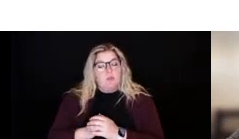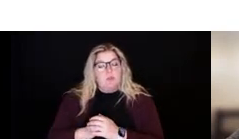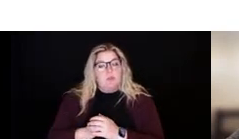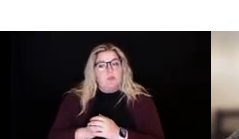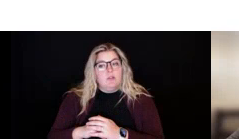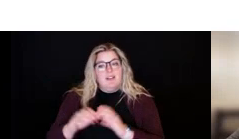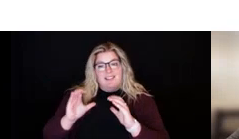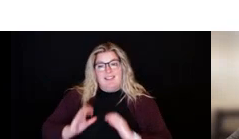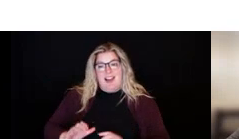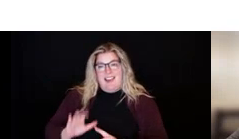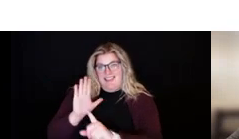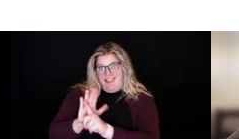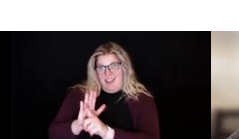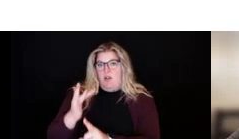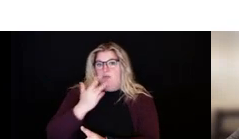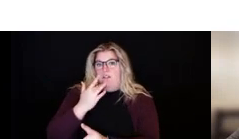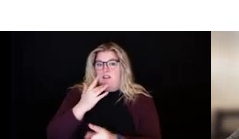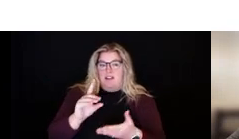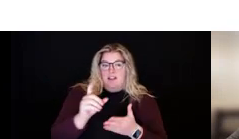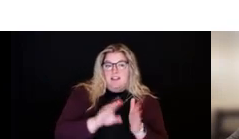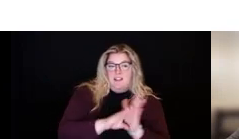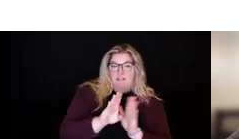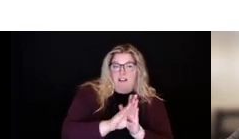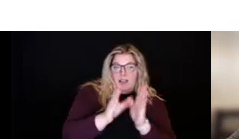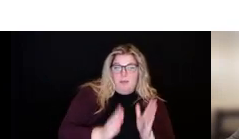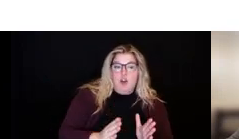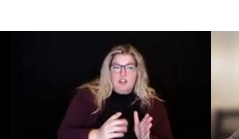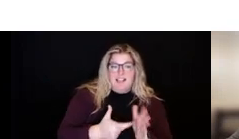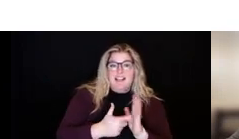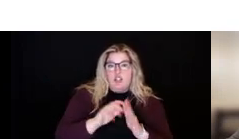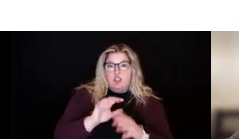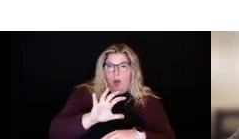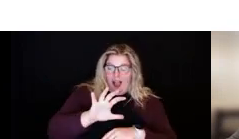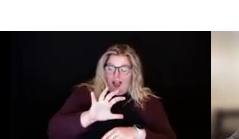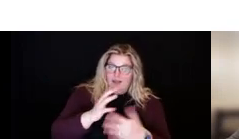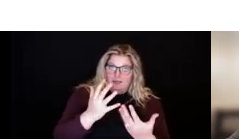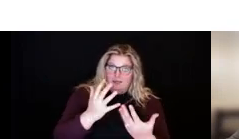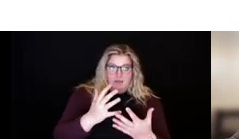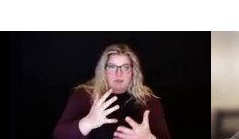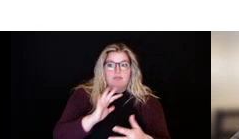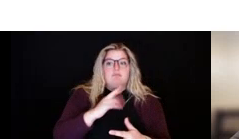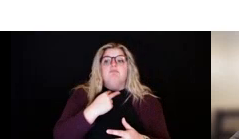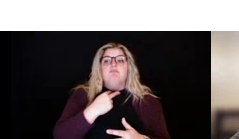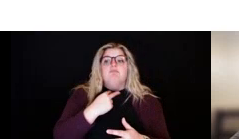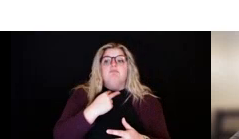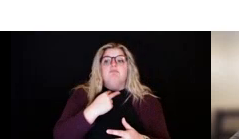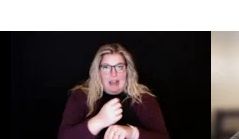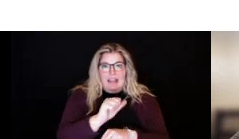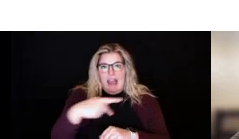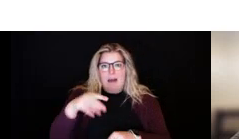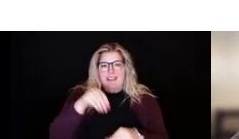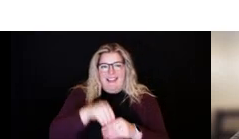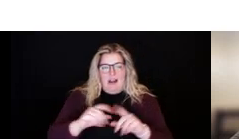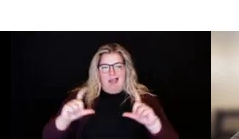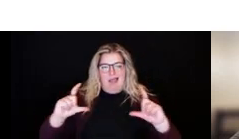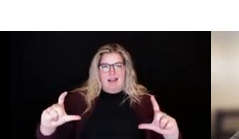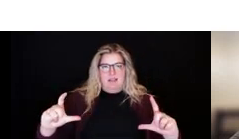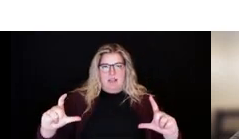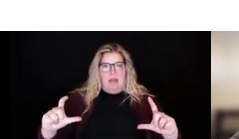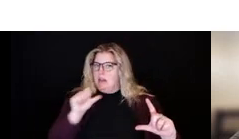client's preference, the developers were actually directed to lock the app in that landscape orientation when it was viewed on